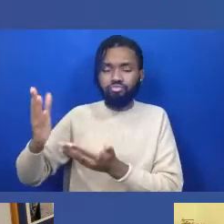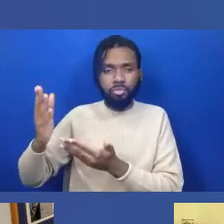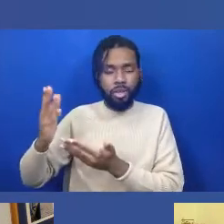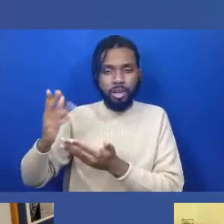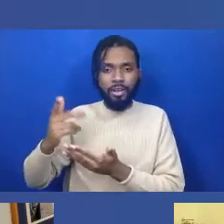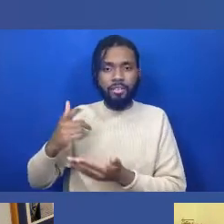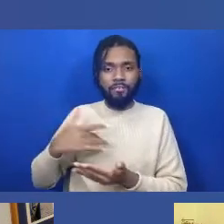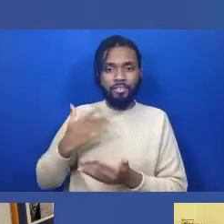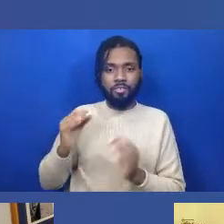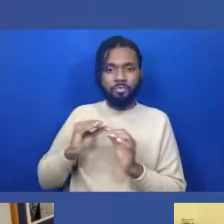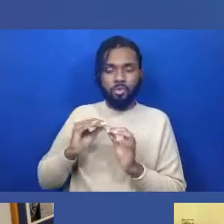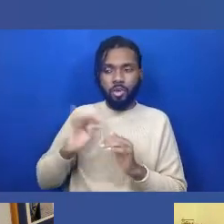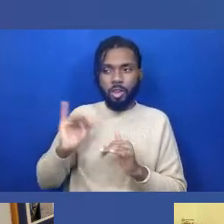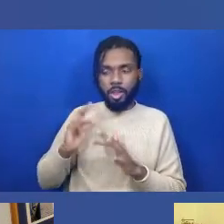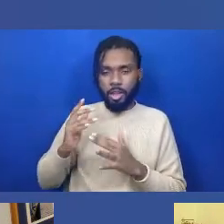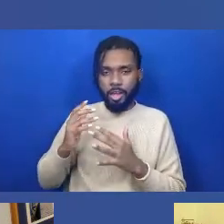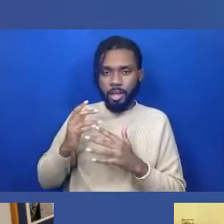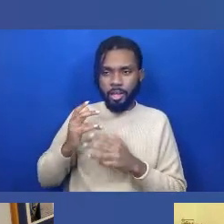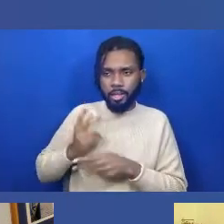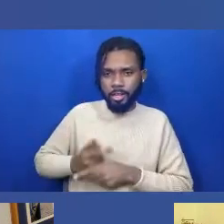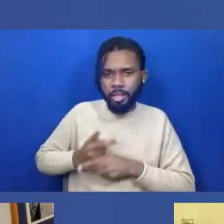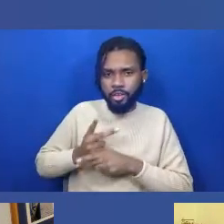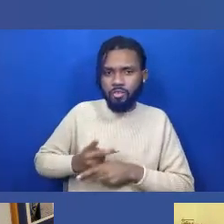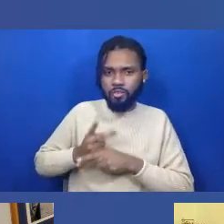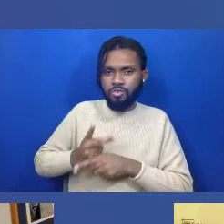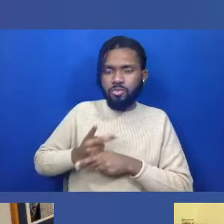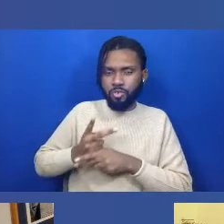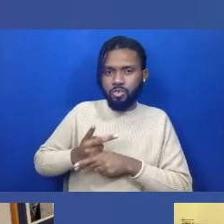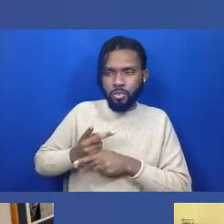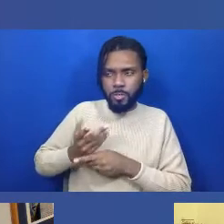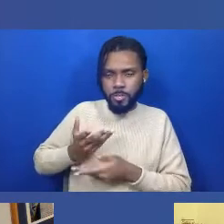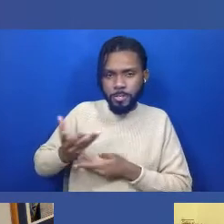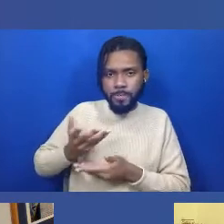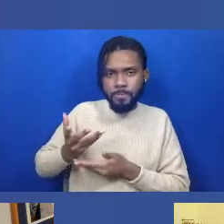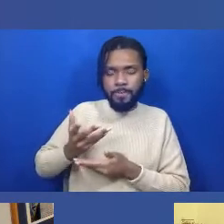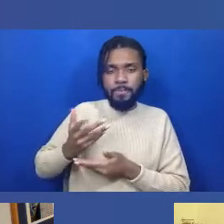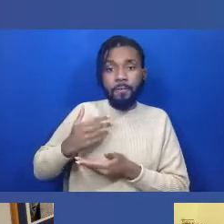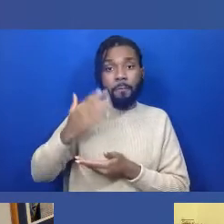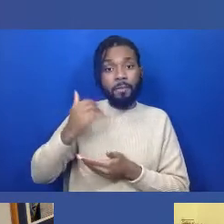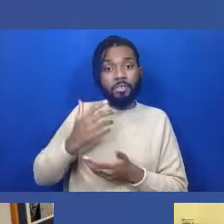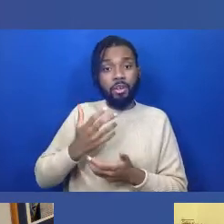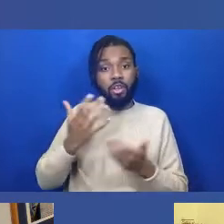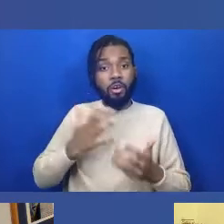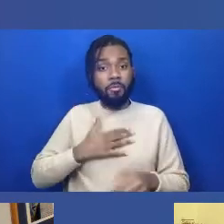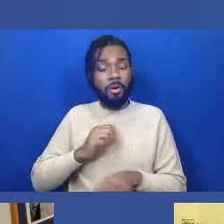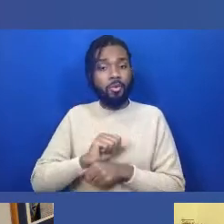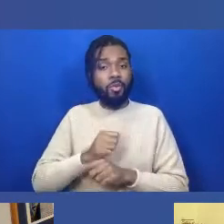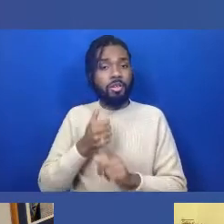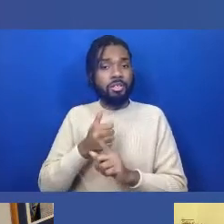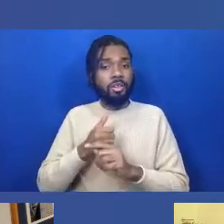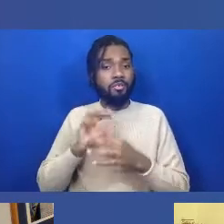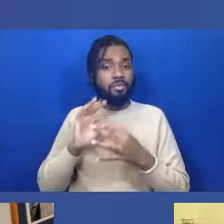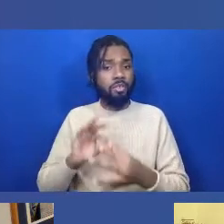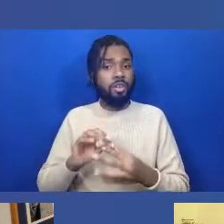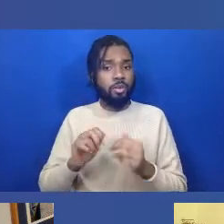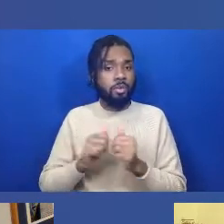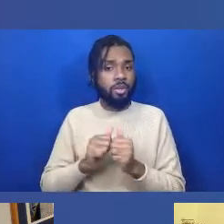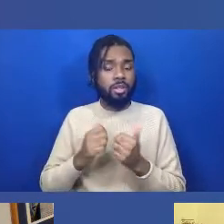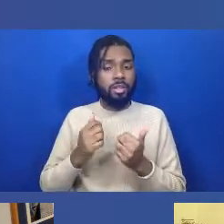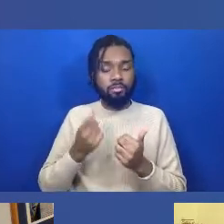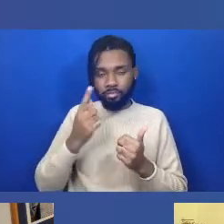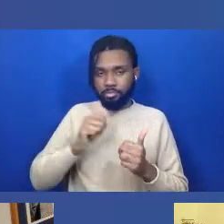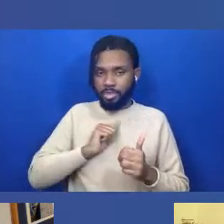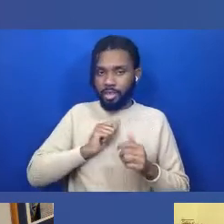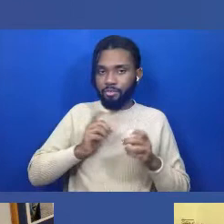care situation where because of so much of my work having to do with, you know, I work as a